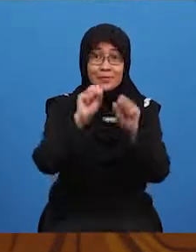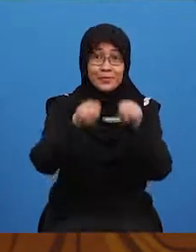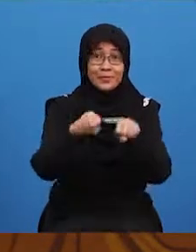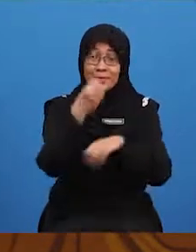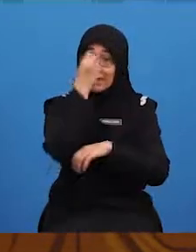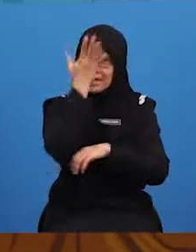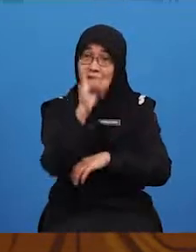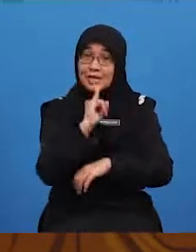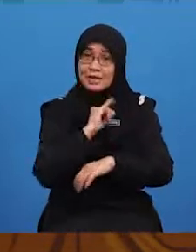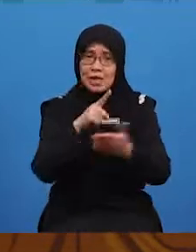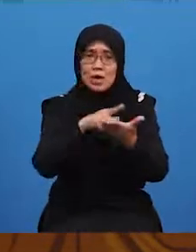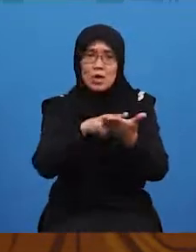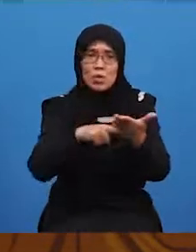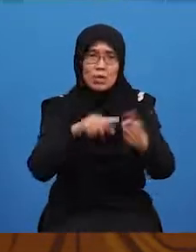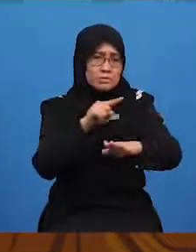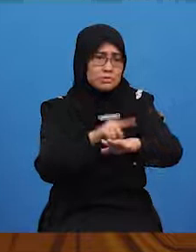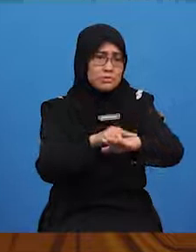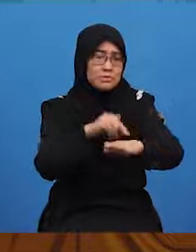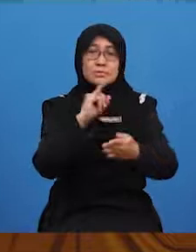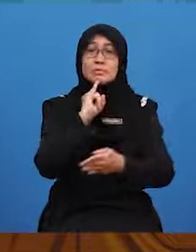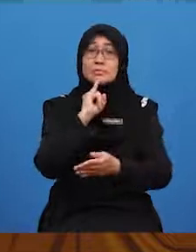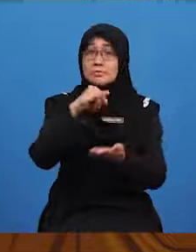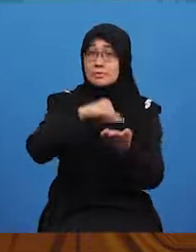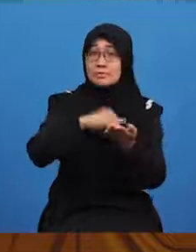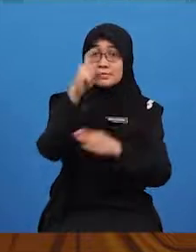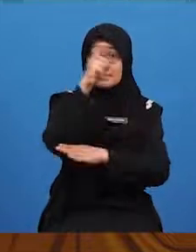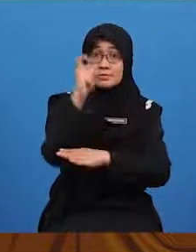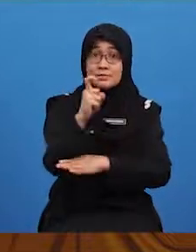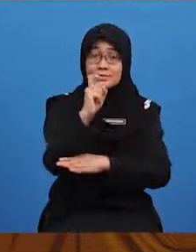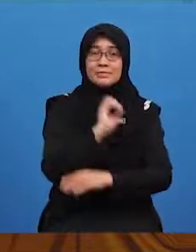Can you tell me what time is it?